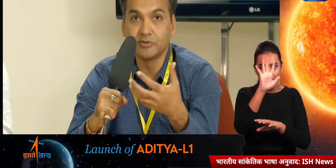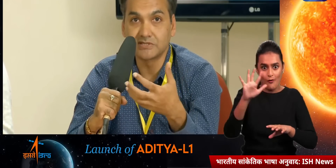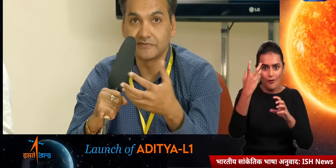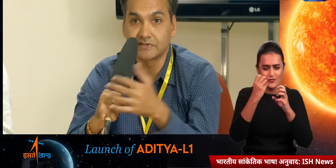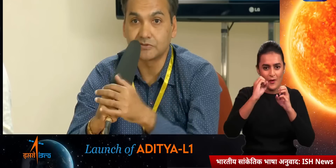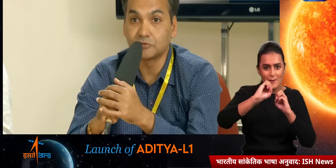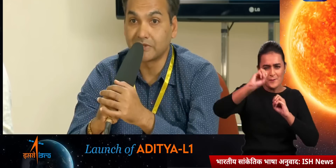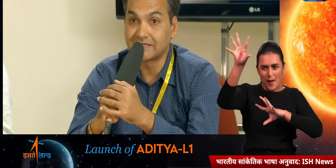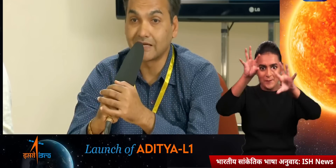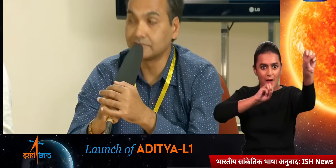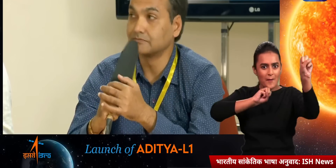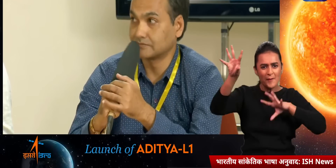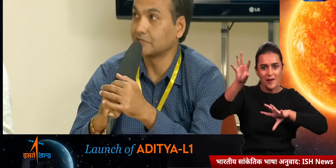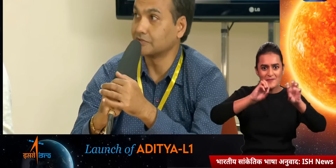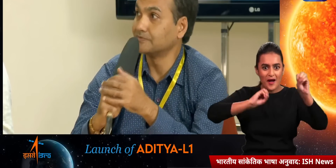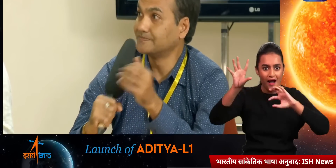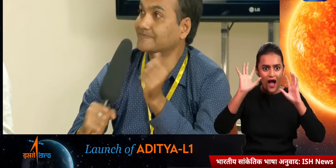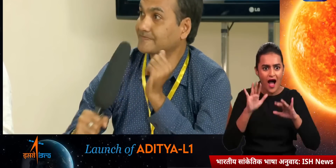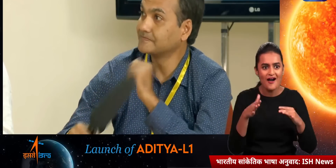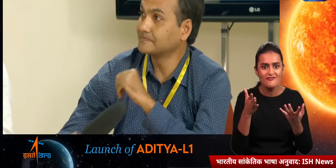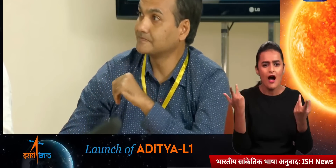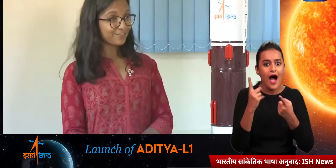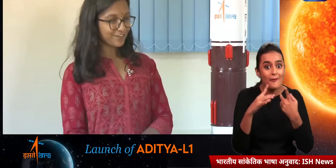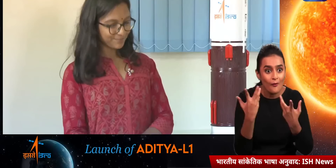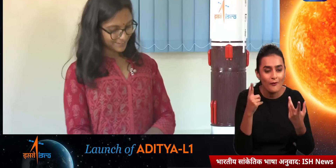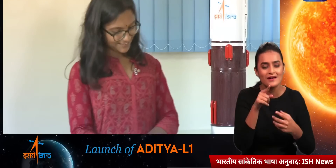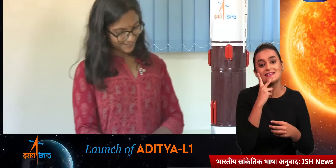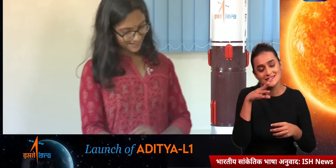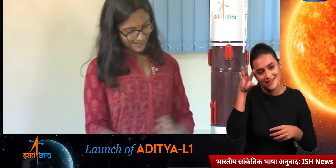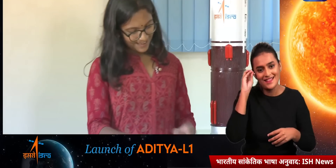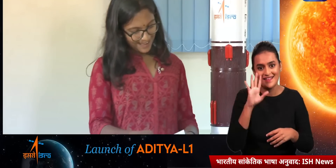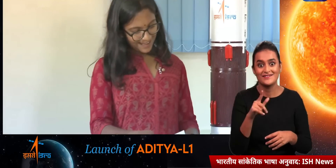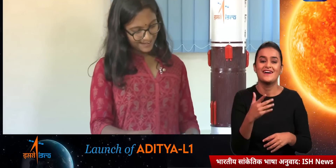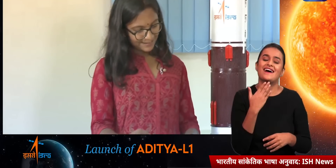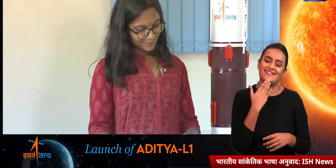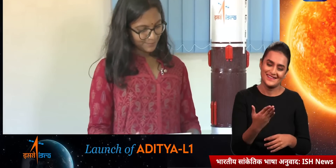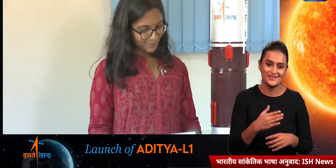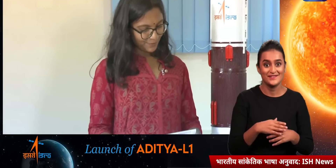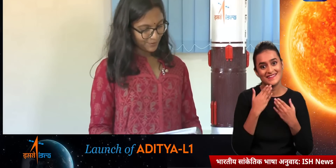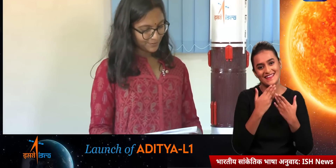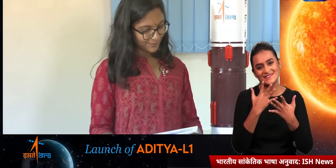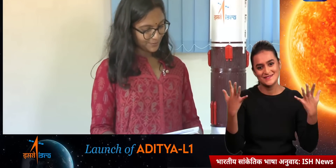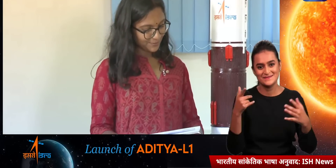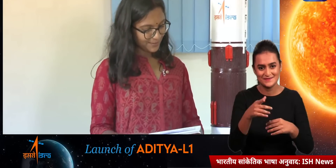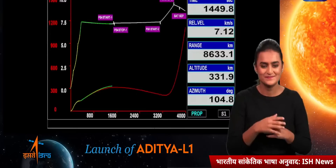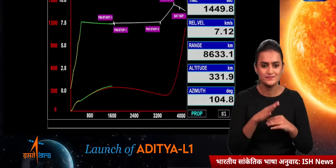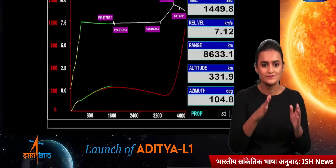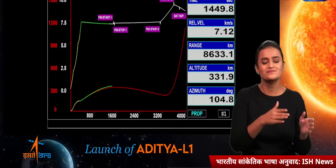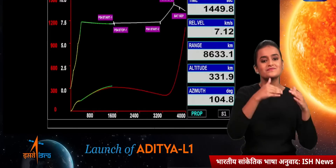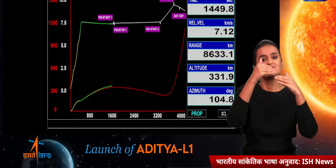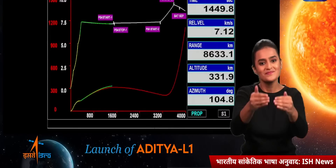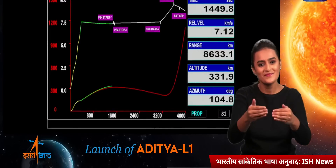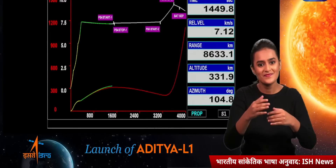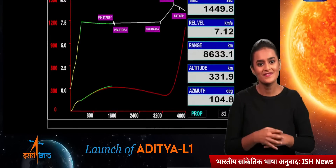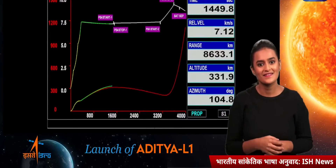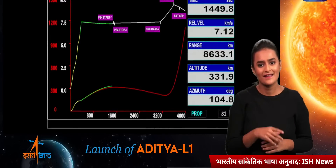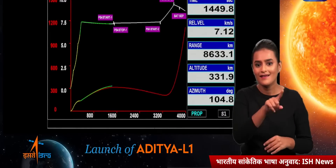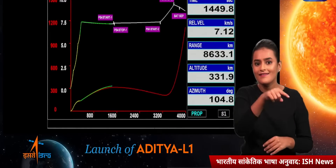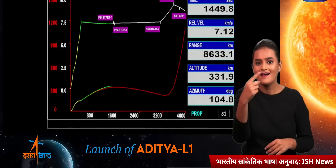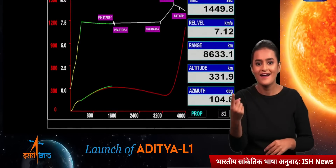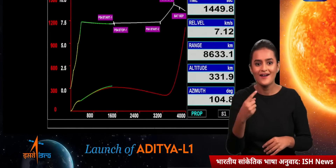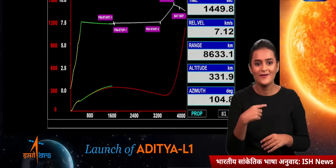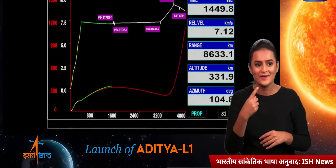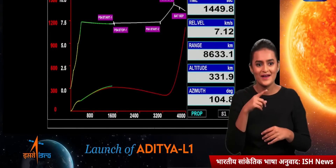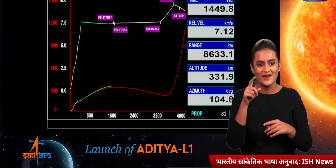and how much effect it might have. Thank you. Thank you very much, sir. And now we move on to Dr. Satish